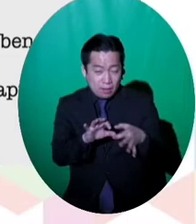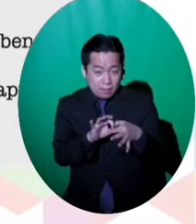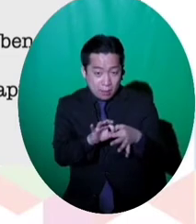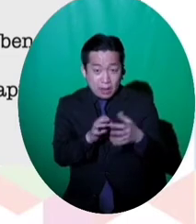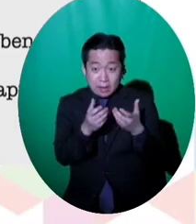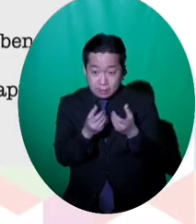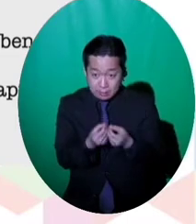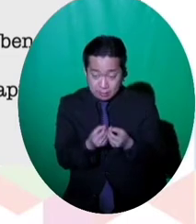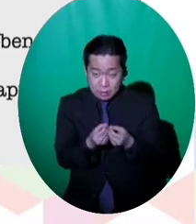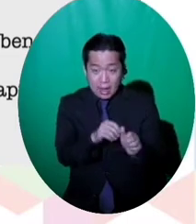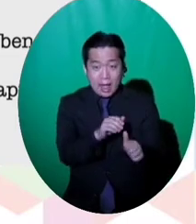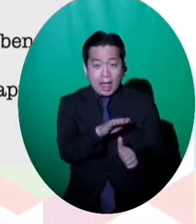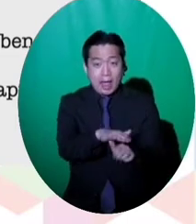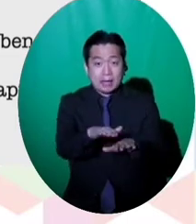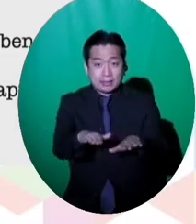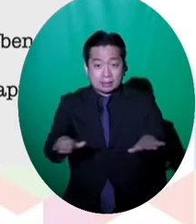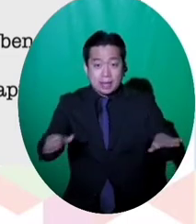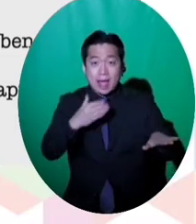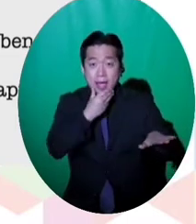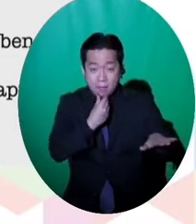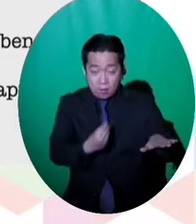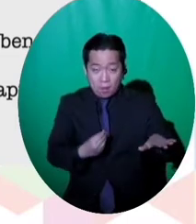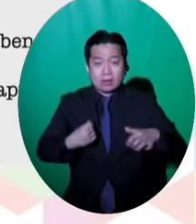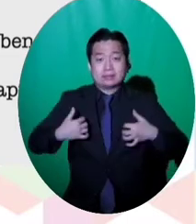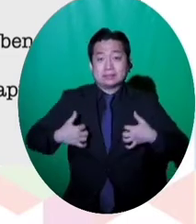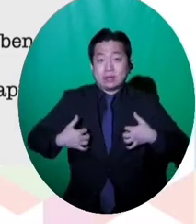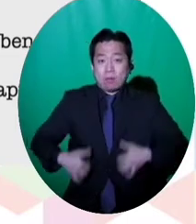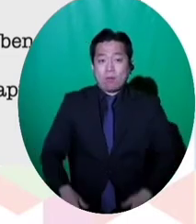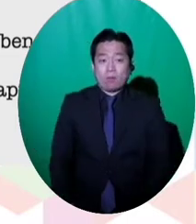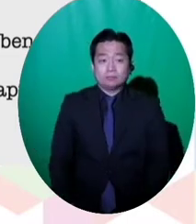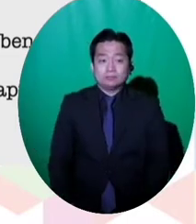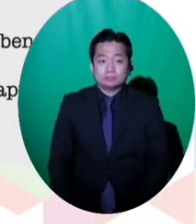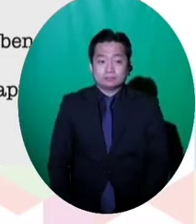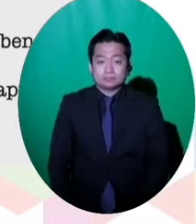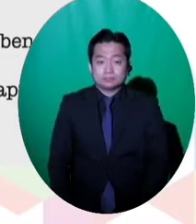and taking care of our elderly